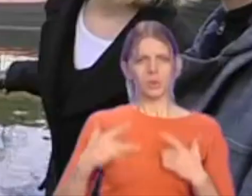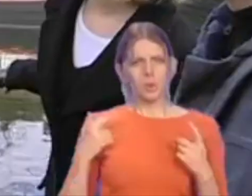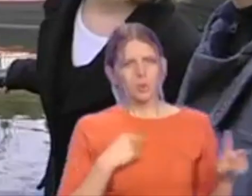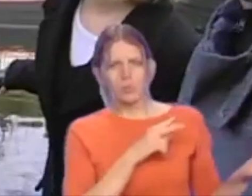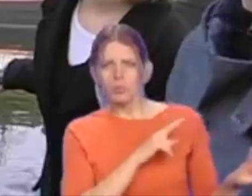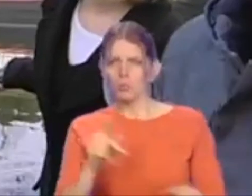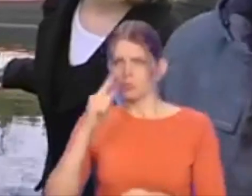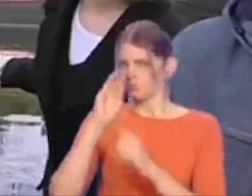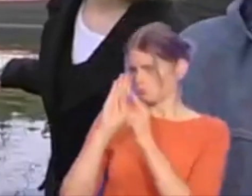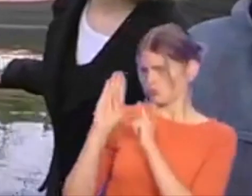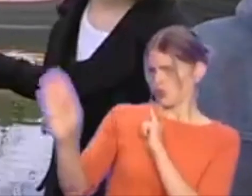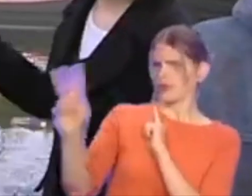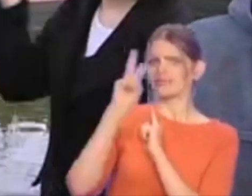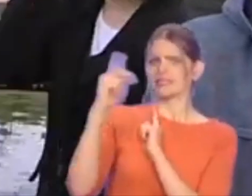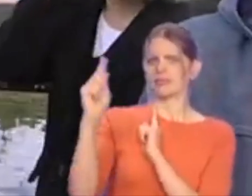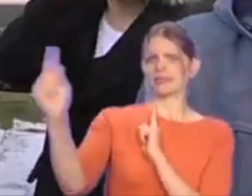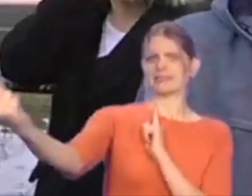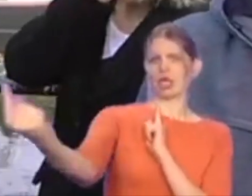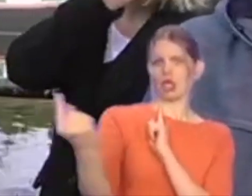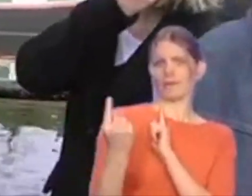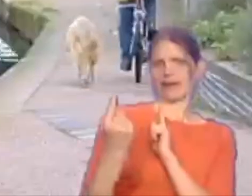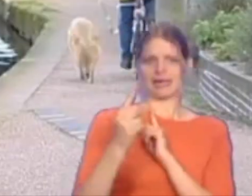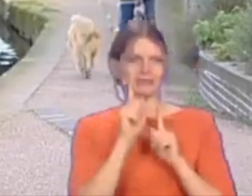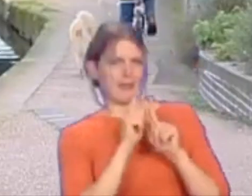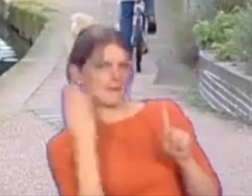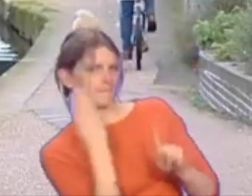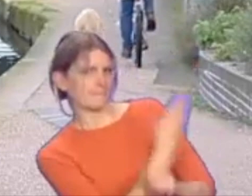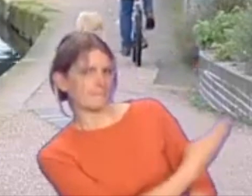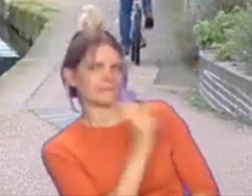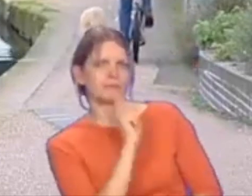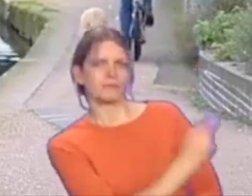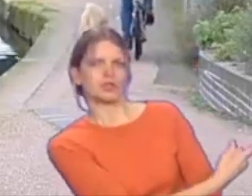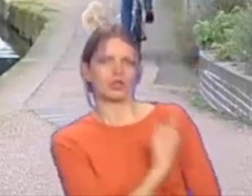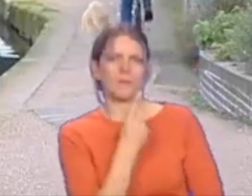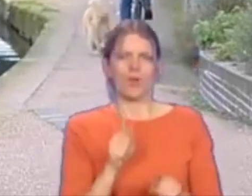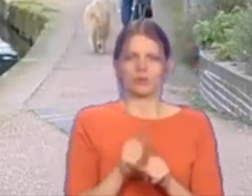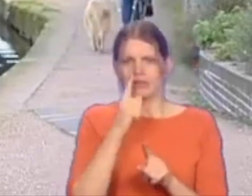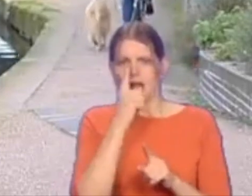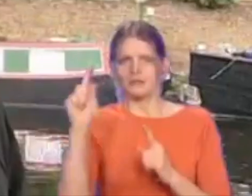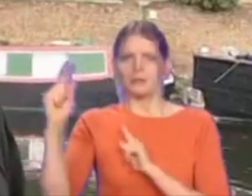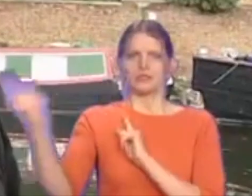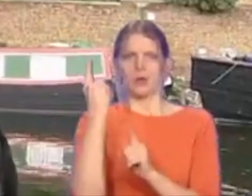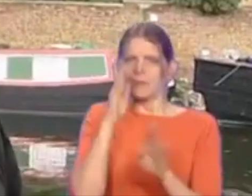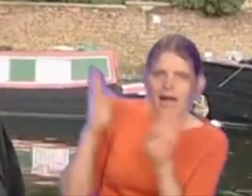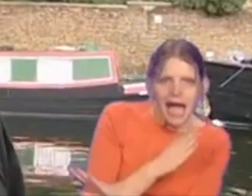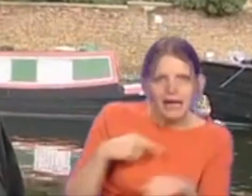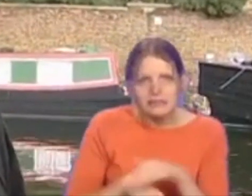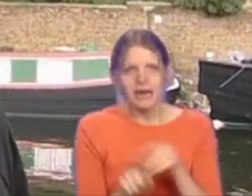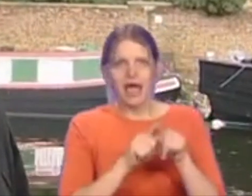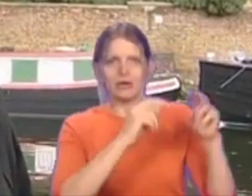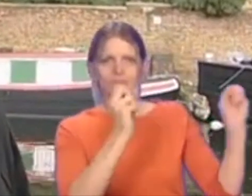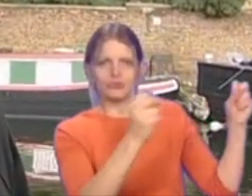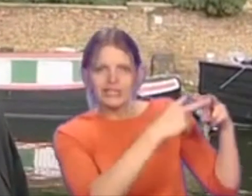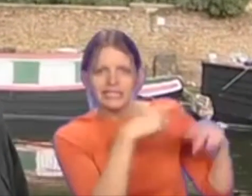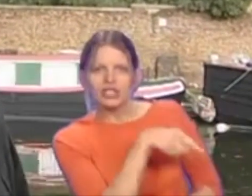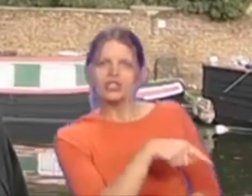you or might be following you. And also there's lots of natural cover, like the bridge and so on, which will give you opportunities to disappear from surveillance, even if it's just for a few seconds